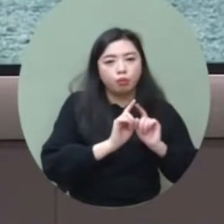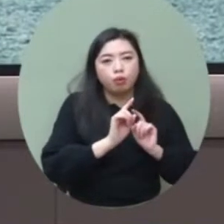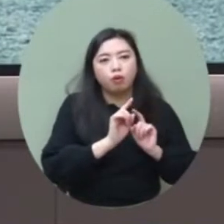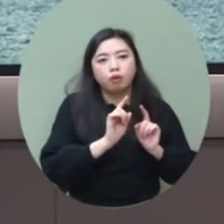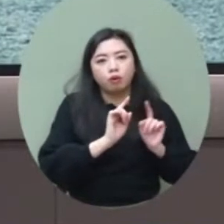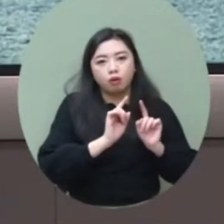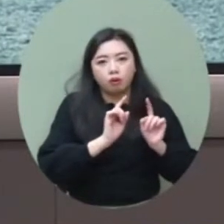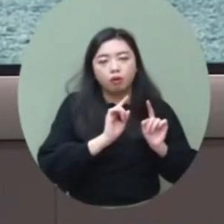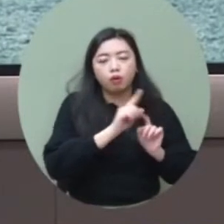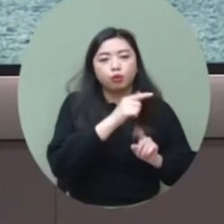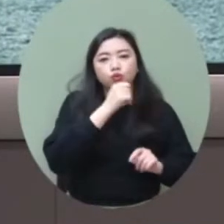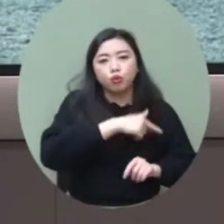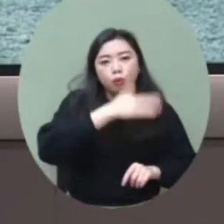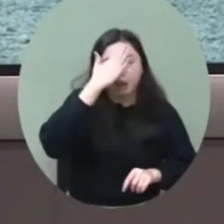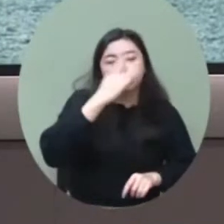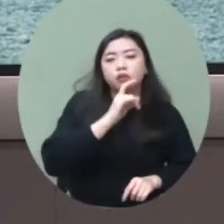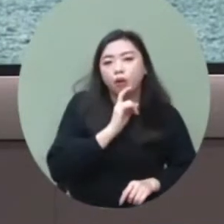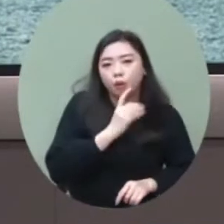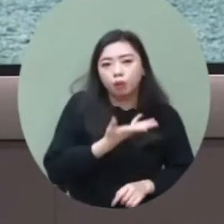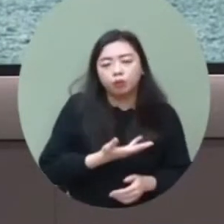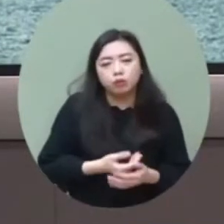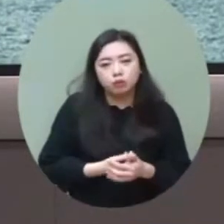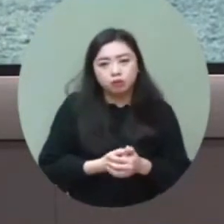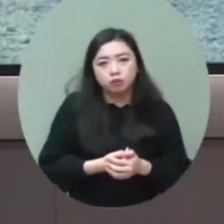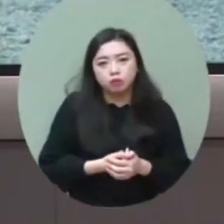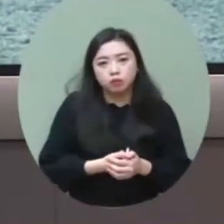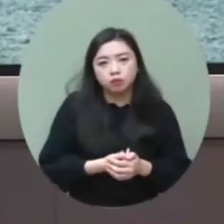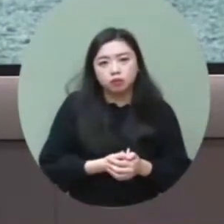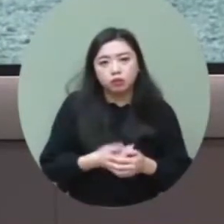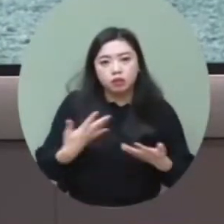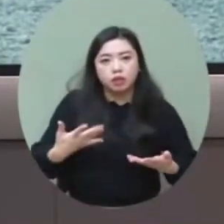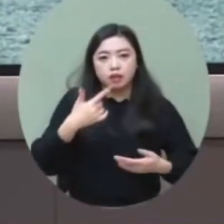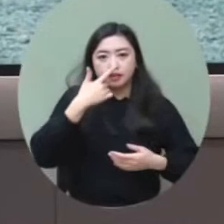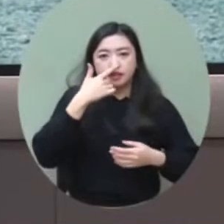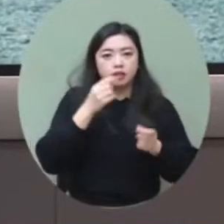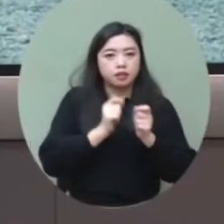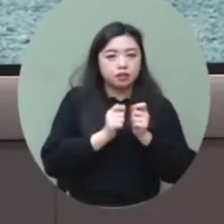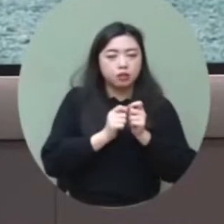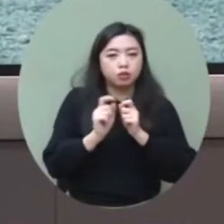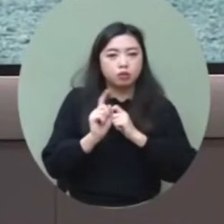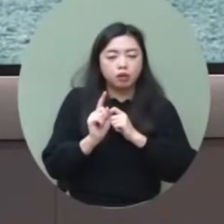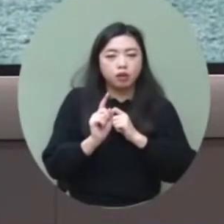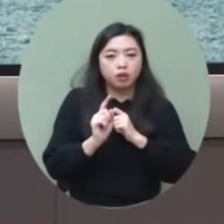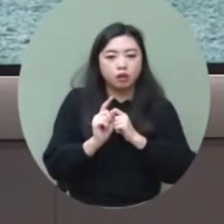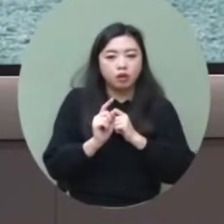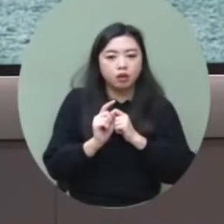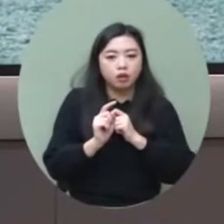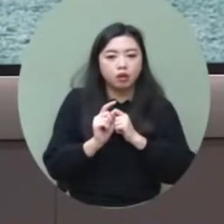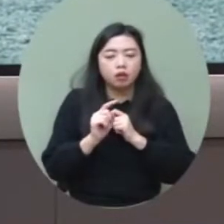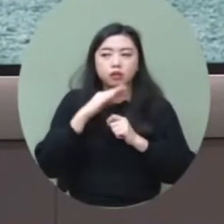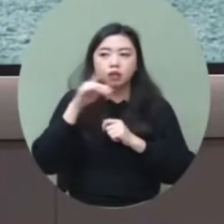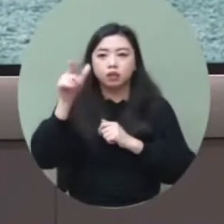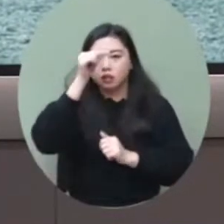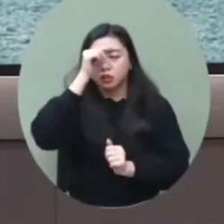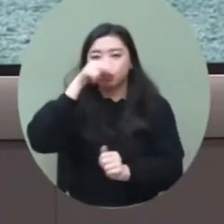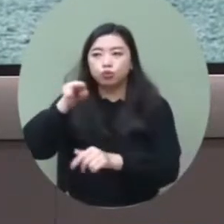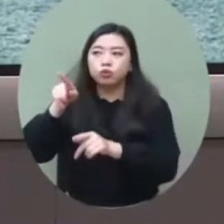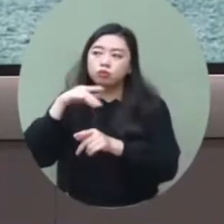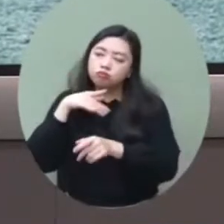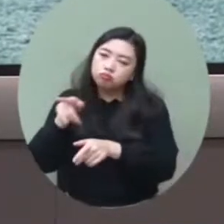and even the relatively younger patients stayed in care homes or had chronic illnesses.